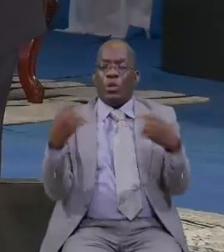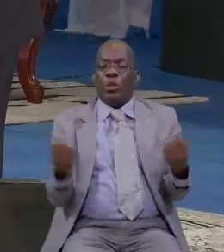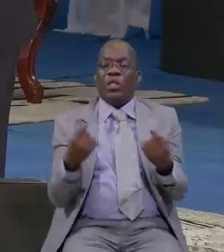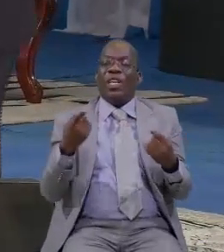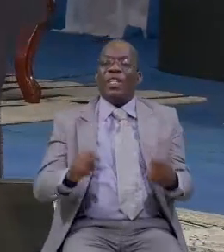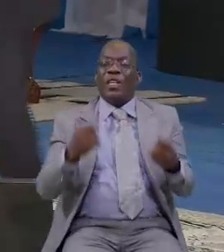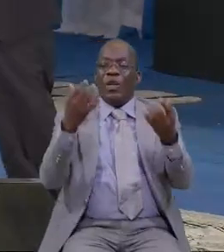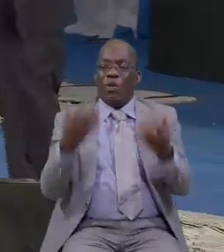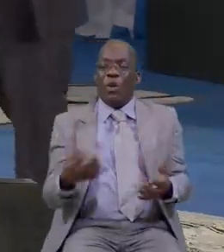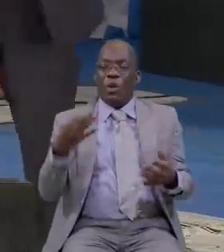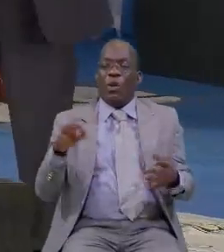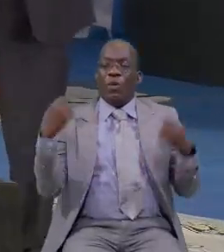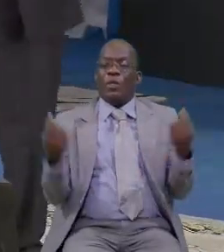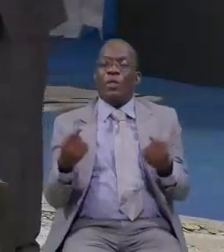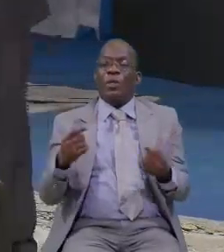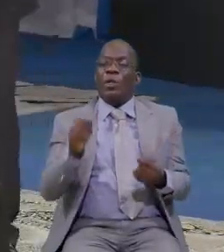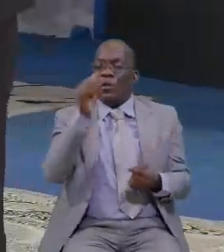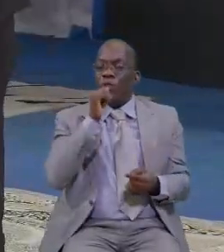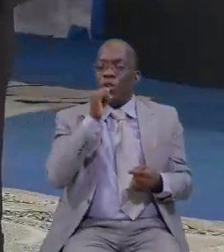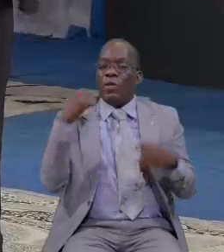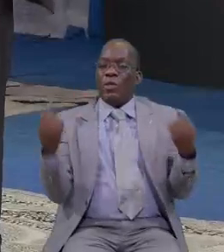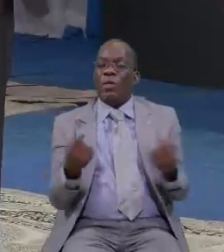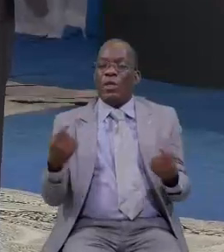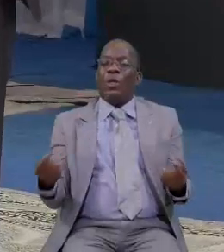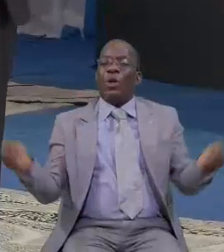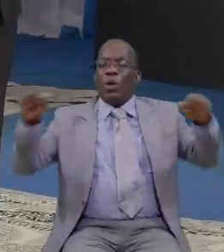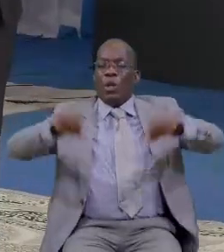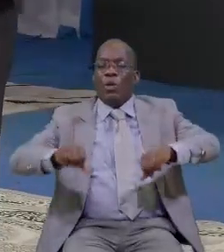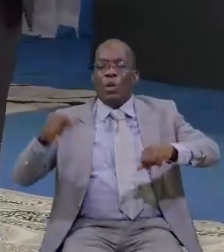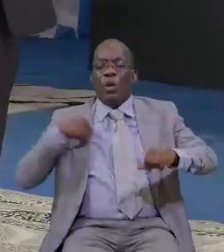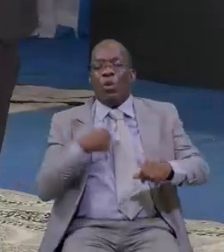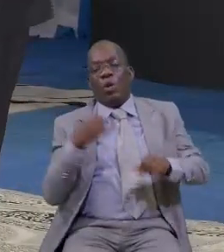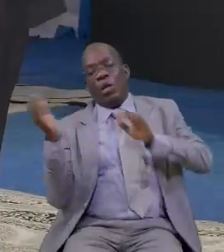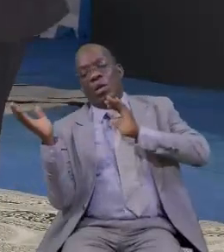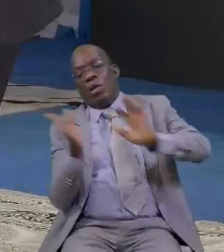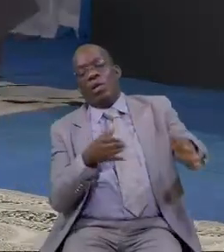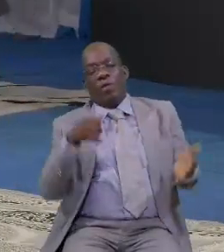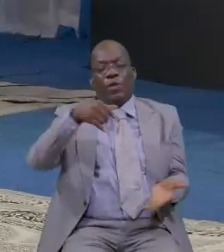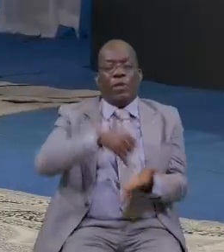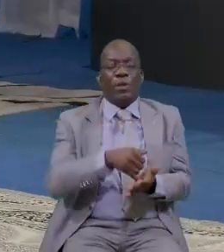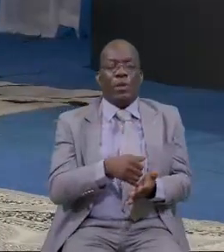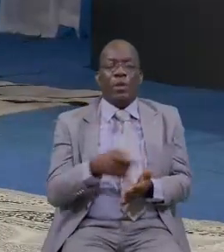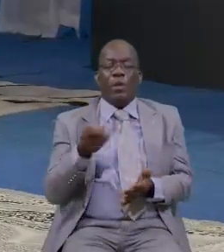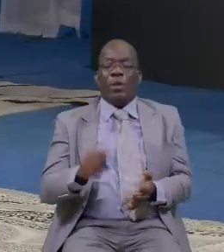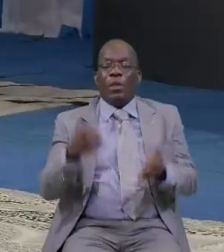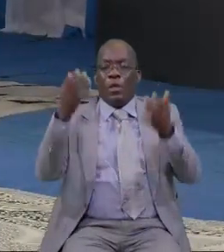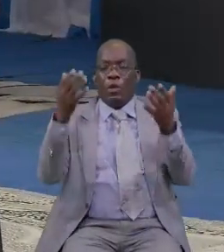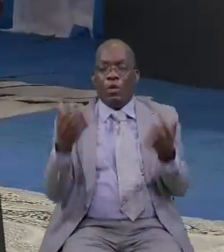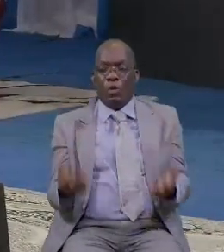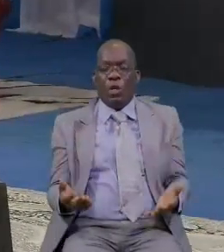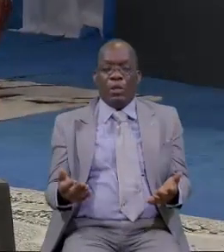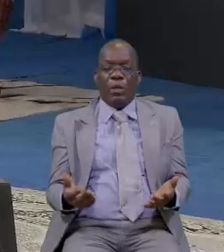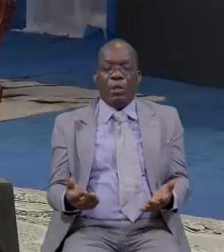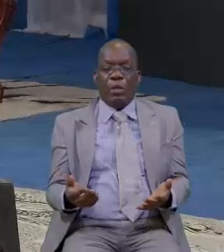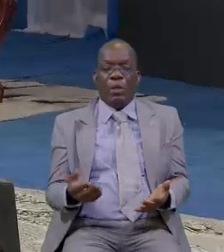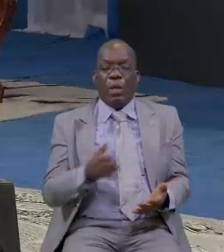the condemnation, it says we lay that aside, the weight and the